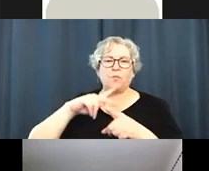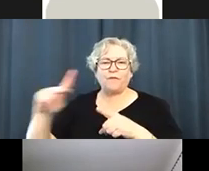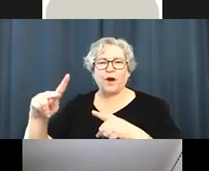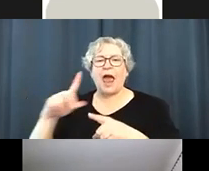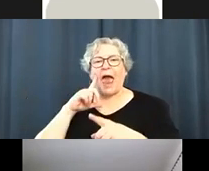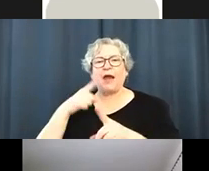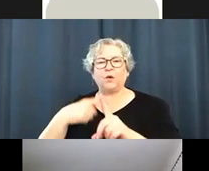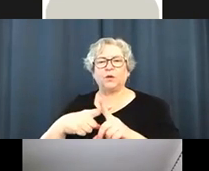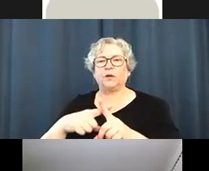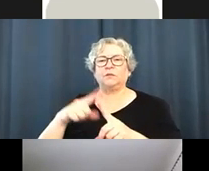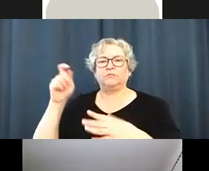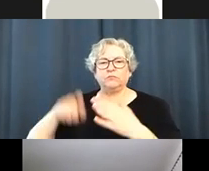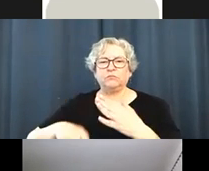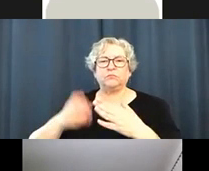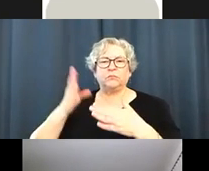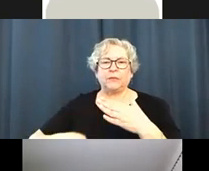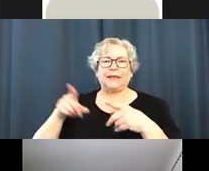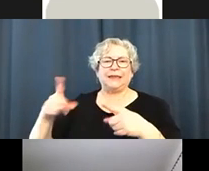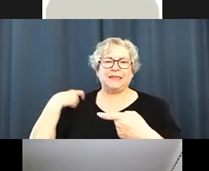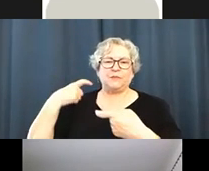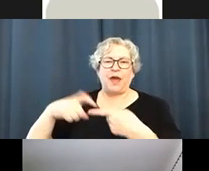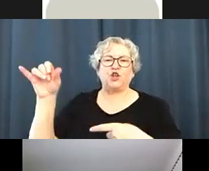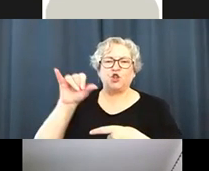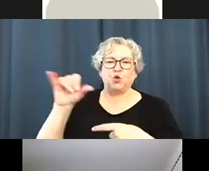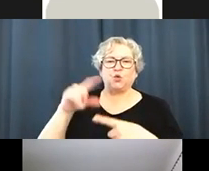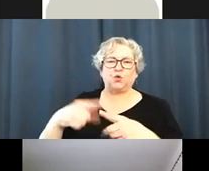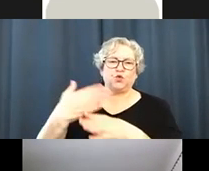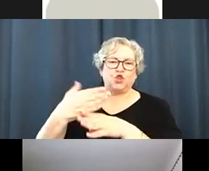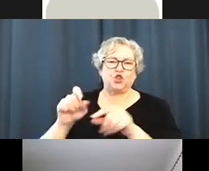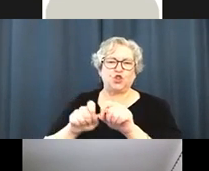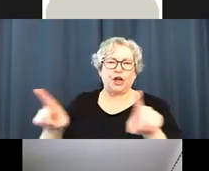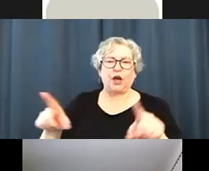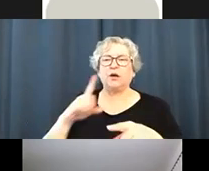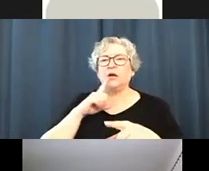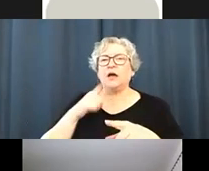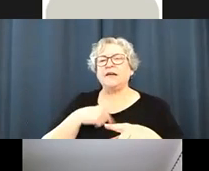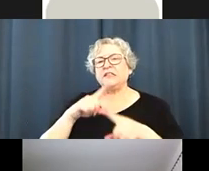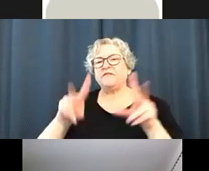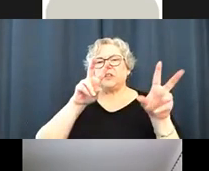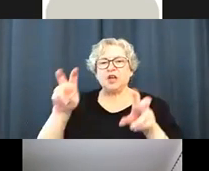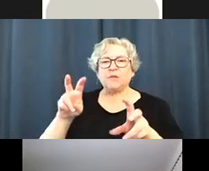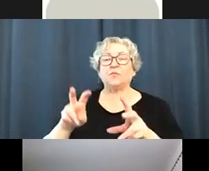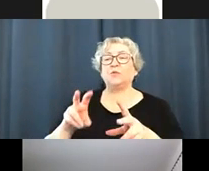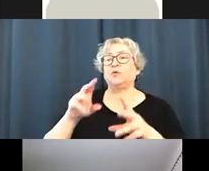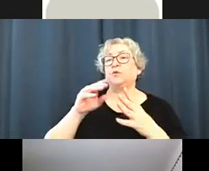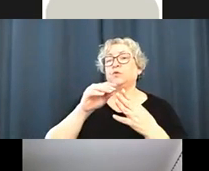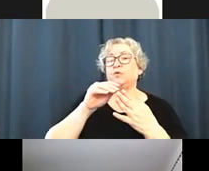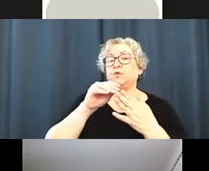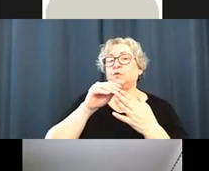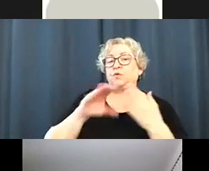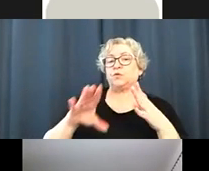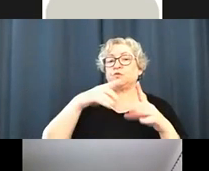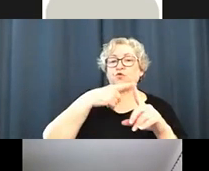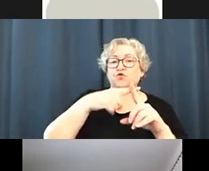was also completed and done in Spanish as well to share. It covers topics such as student strengths, needs,